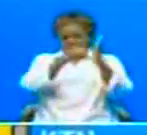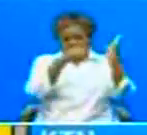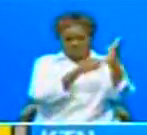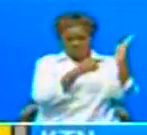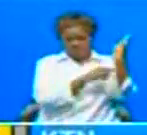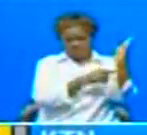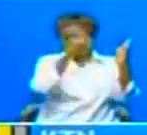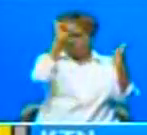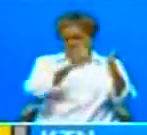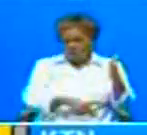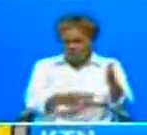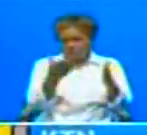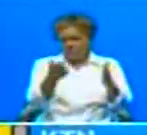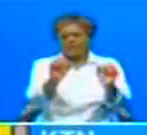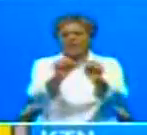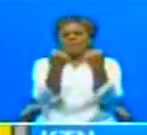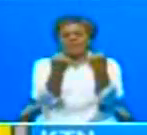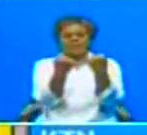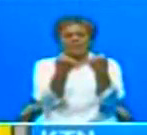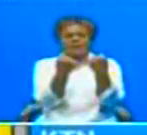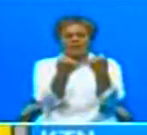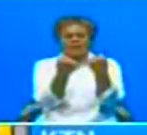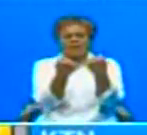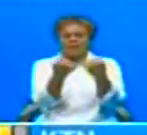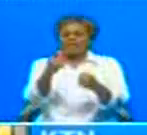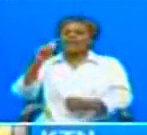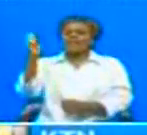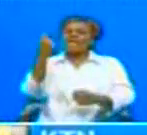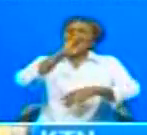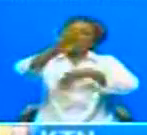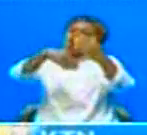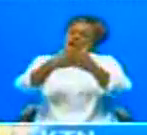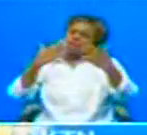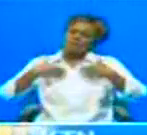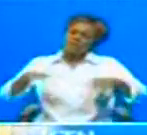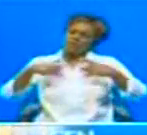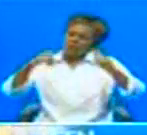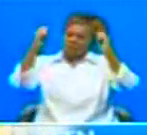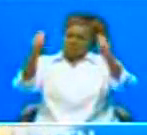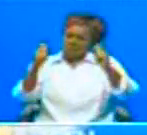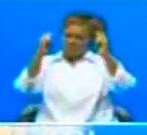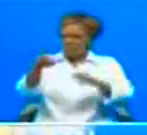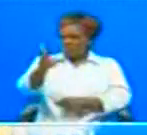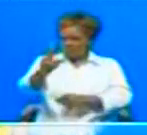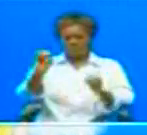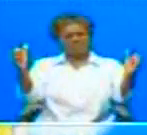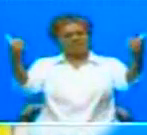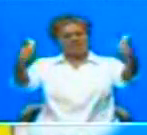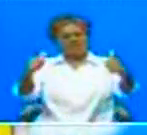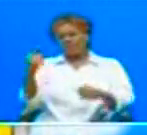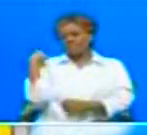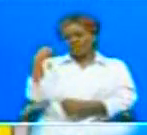revolved around that incident. Pali pengi katika Kenya, watu huwa wanaandamana, hawapigwi risasi, jana tulipigwa risasi,